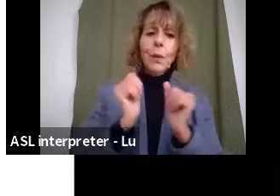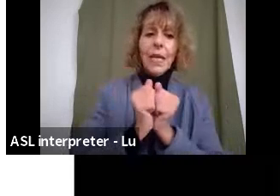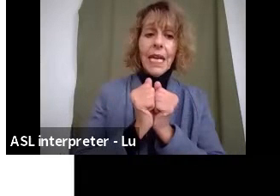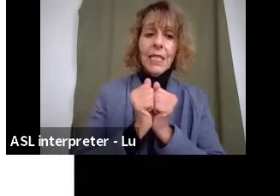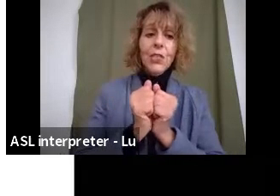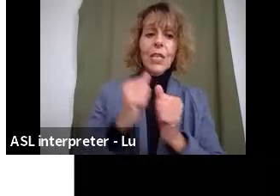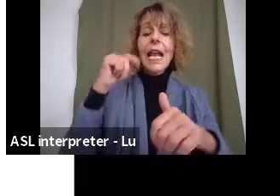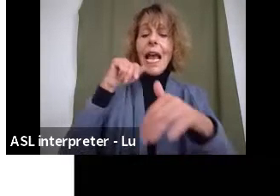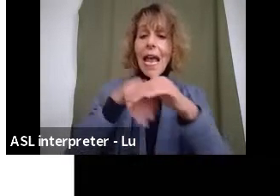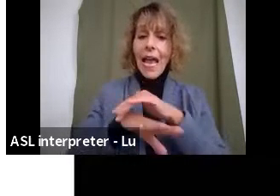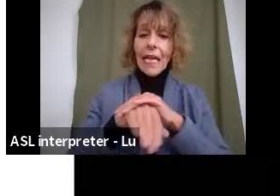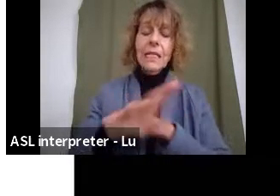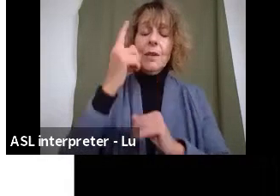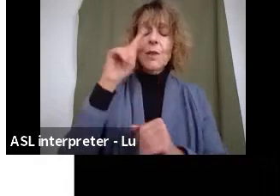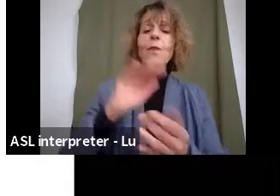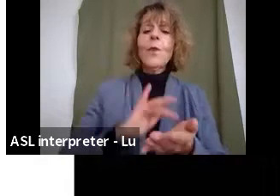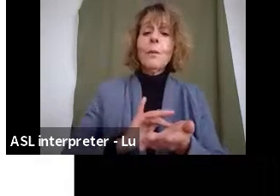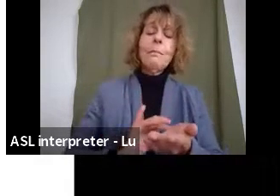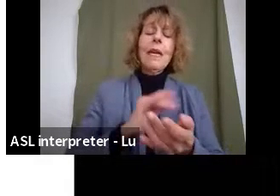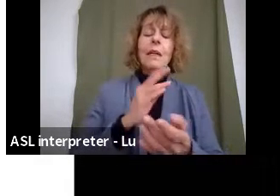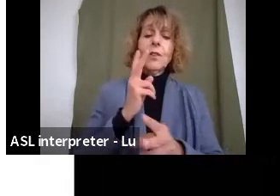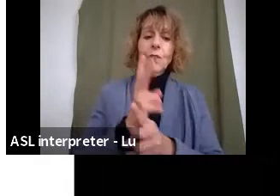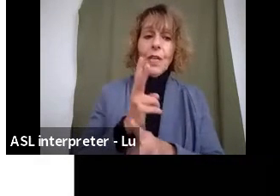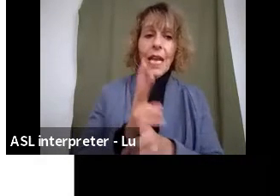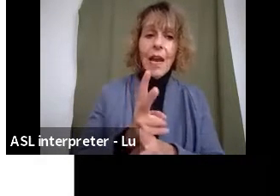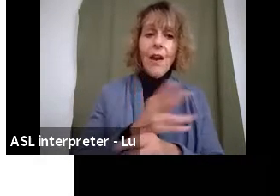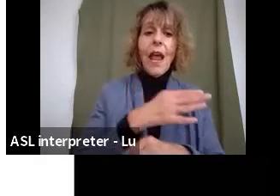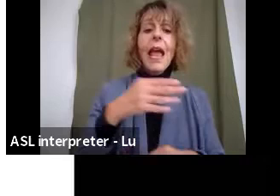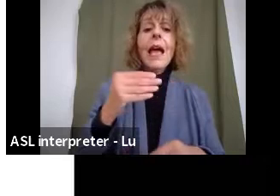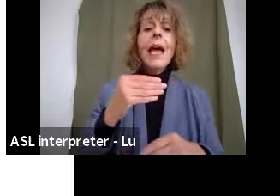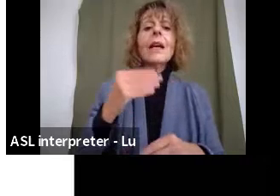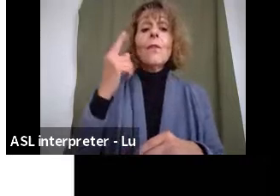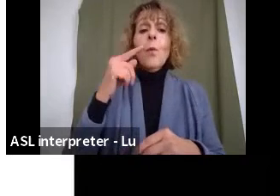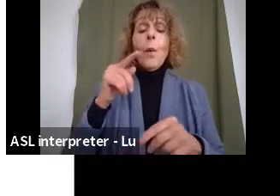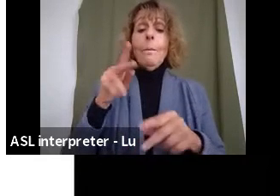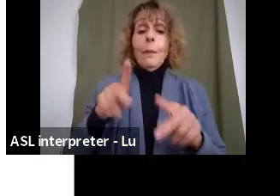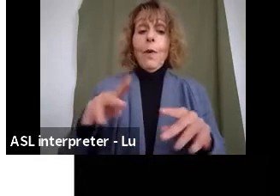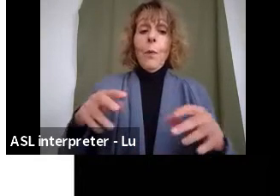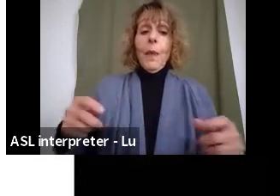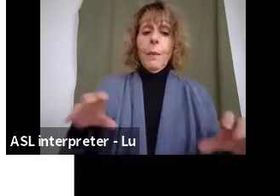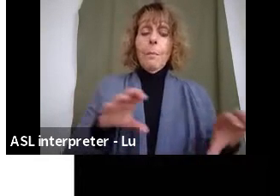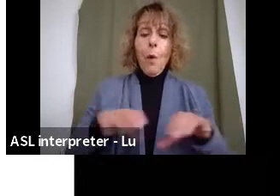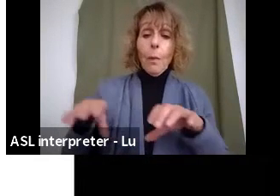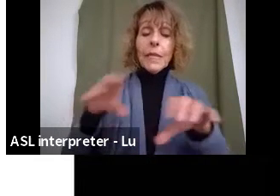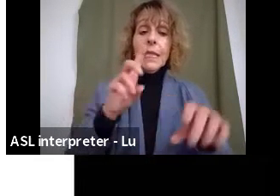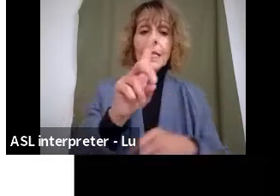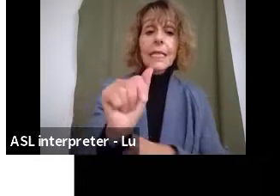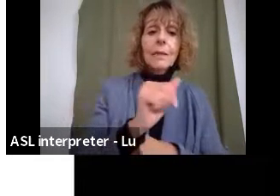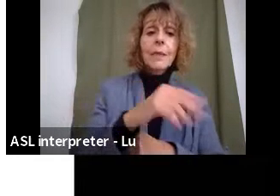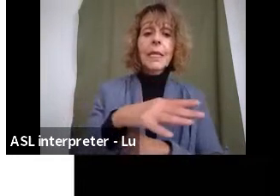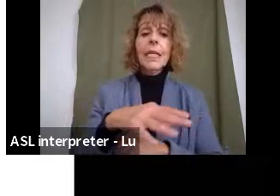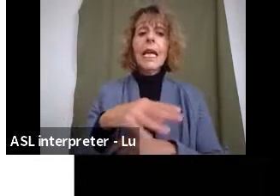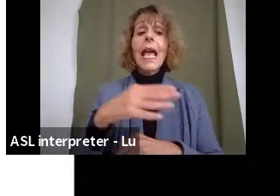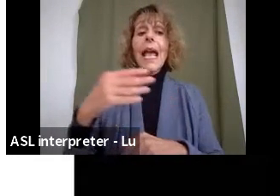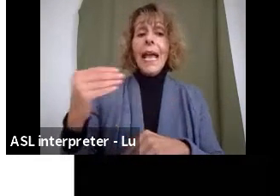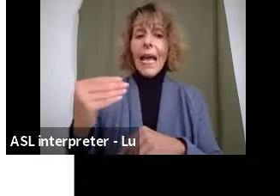disabilities, and access for people who have HIV/AIDS. The enforcement is by the U.S. Attorney's offices and